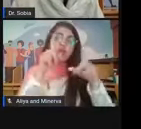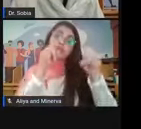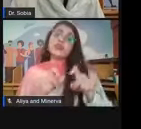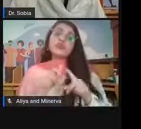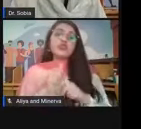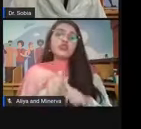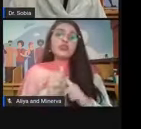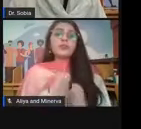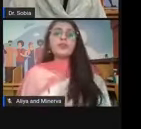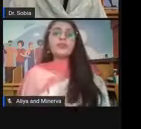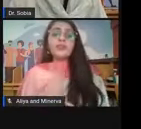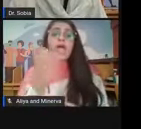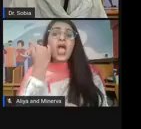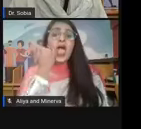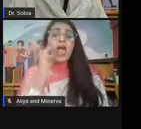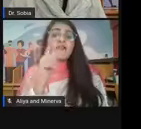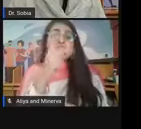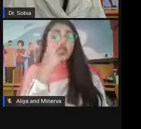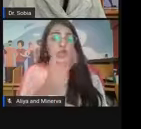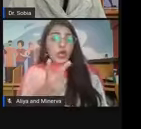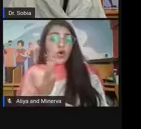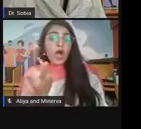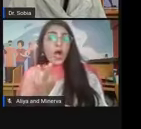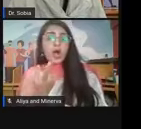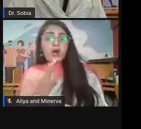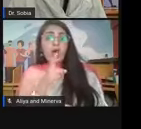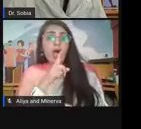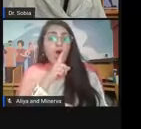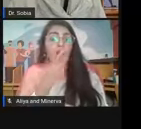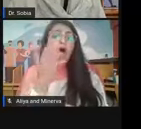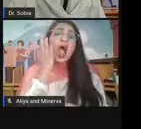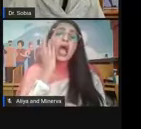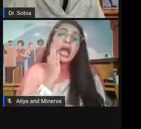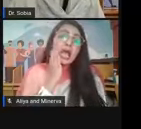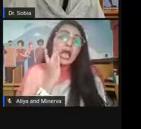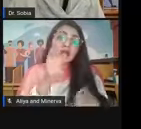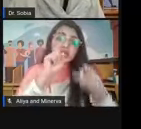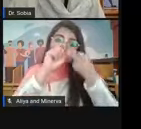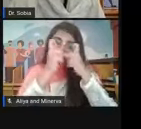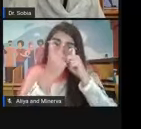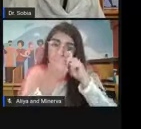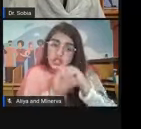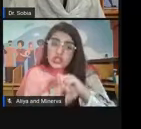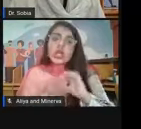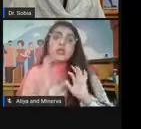If you notice any kind of temperature change or color change in your breast,